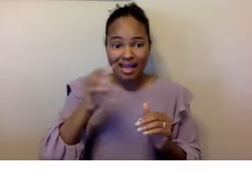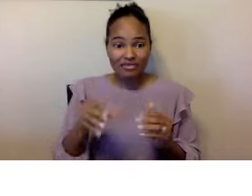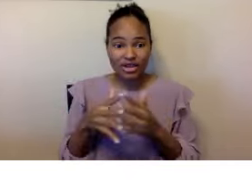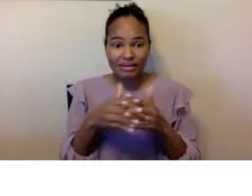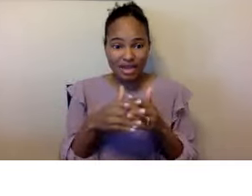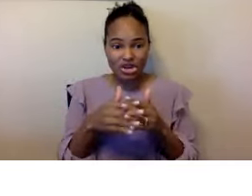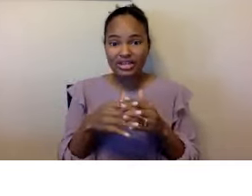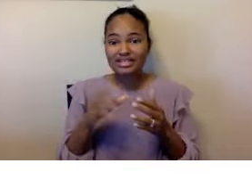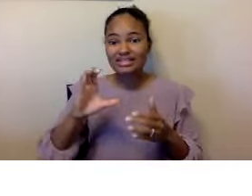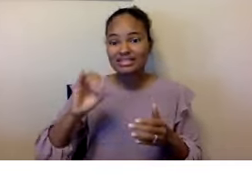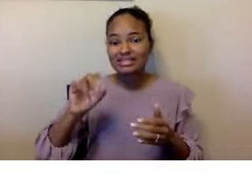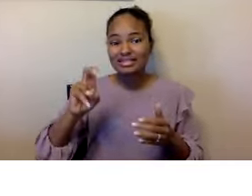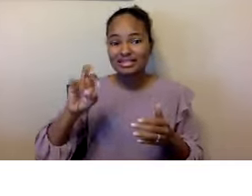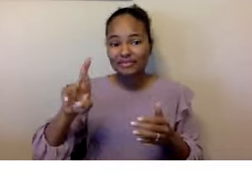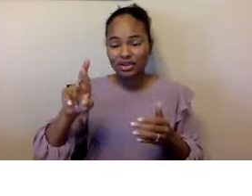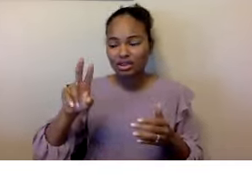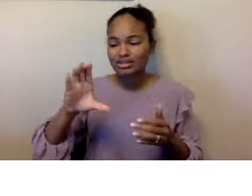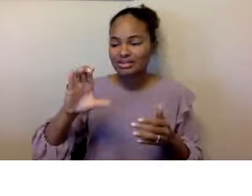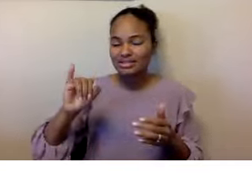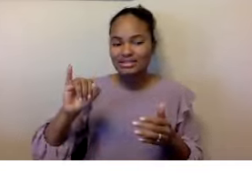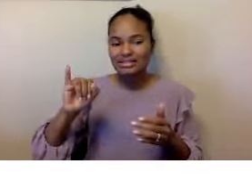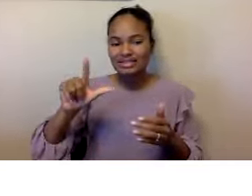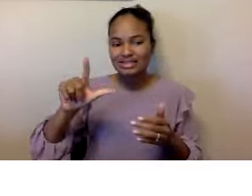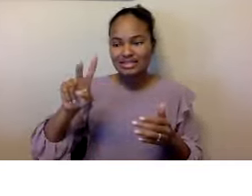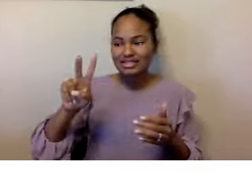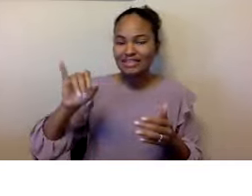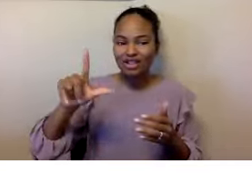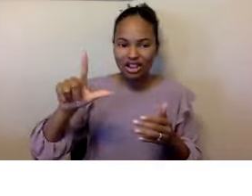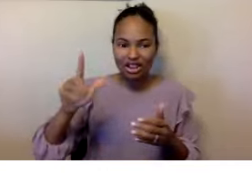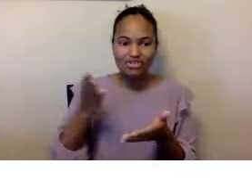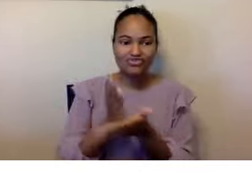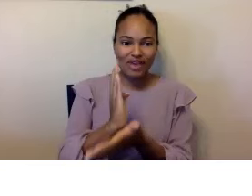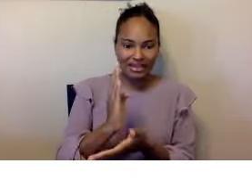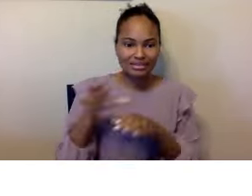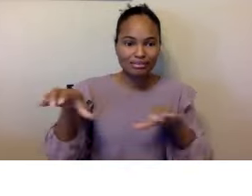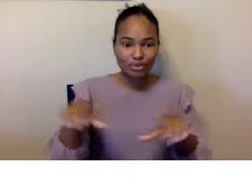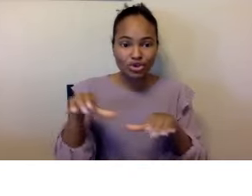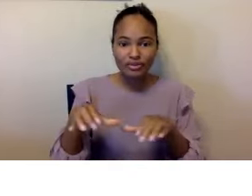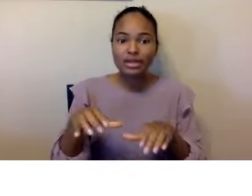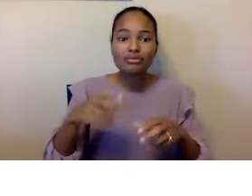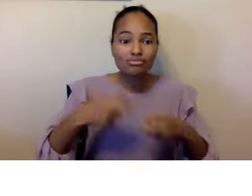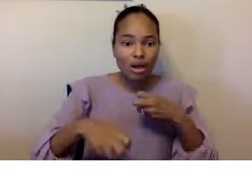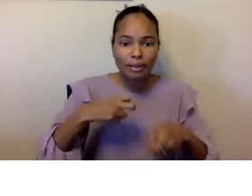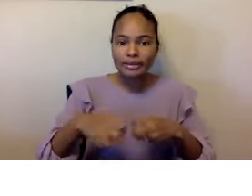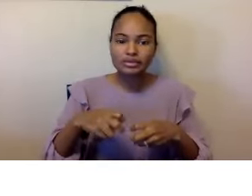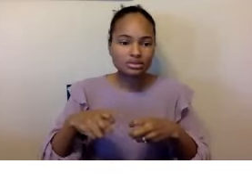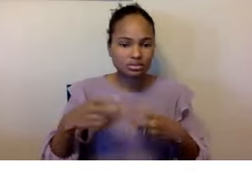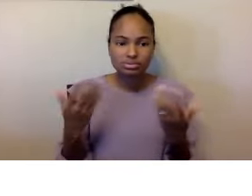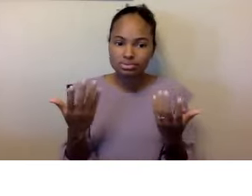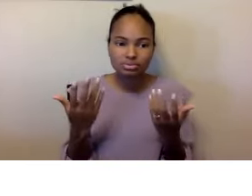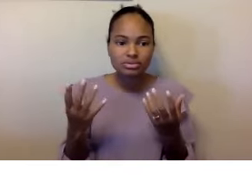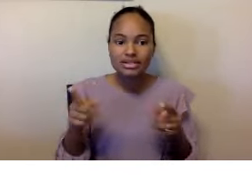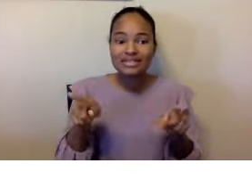Calvin, would you want to expand a little bit on that? Or how your experiences you've